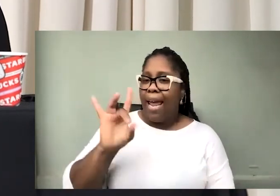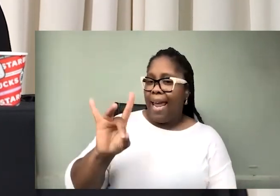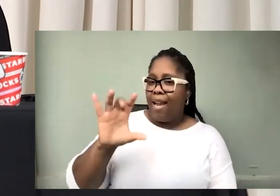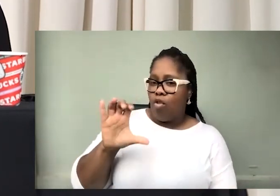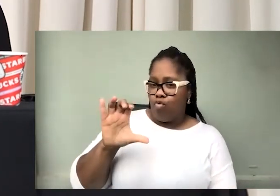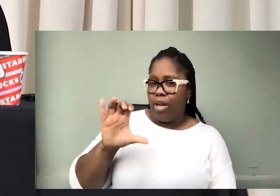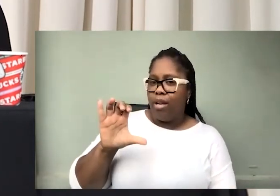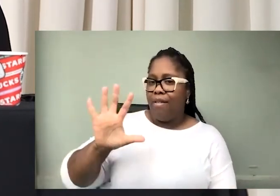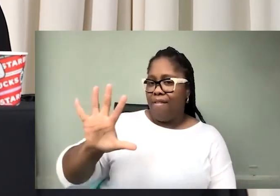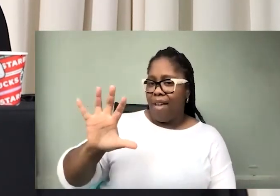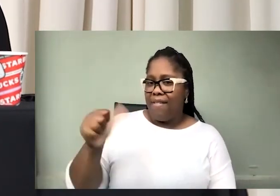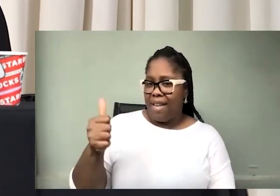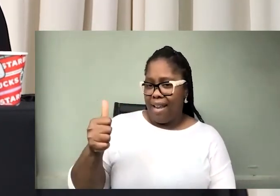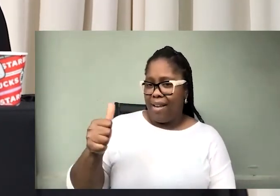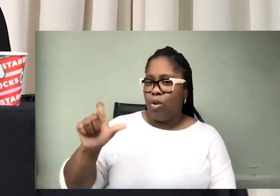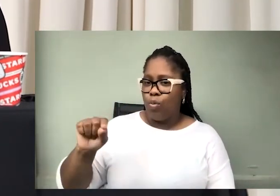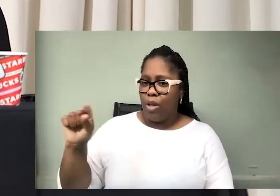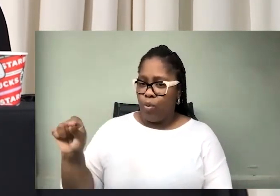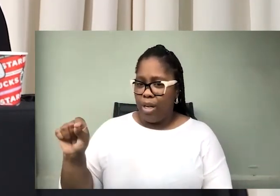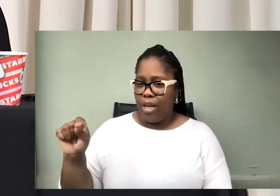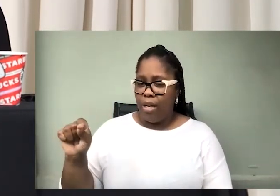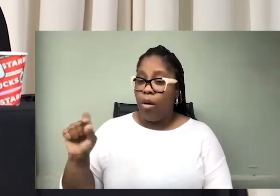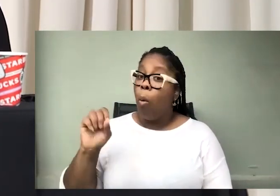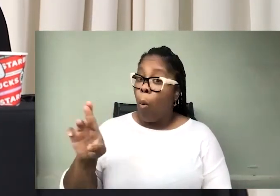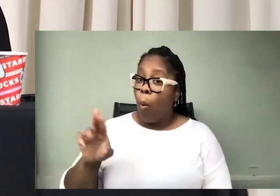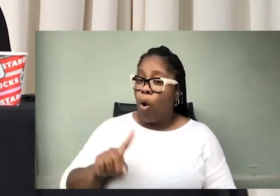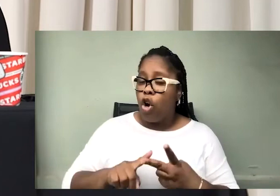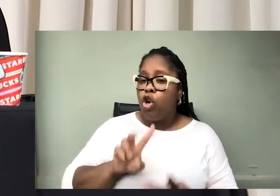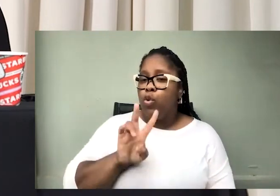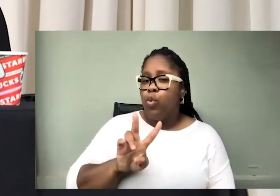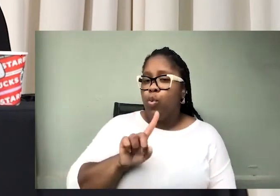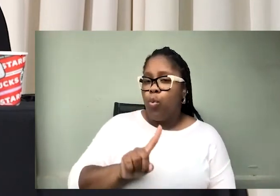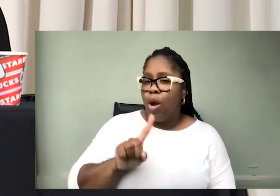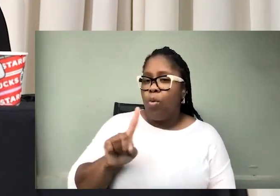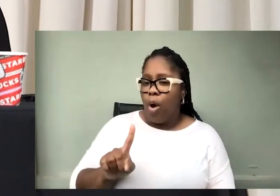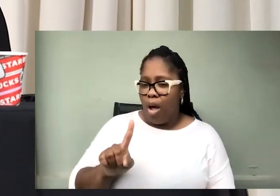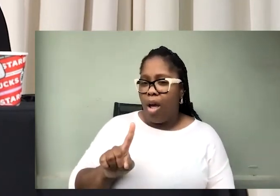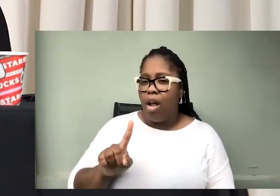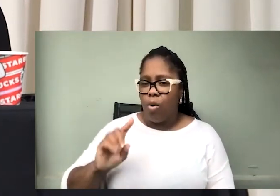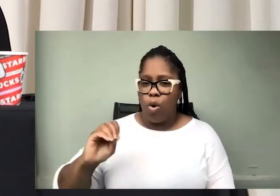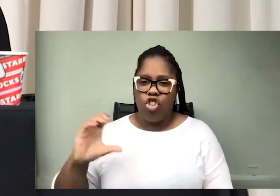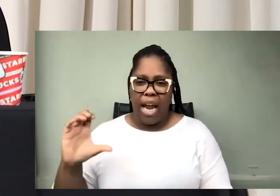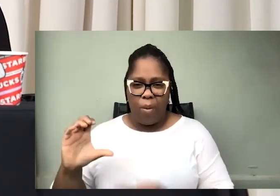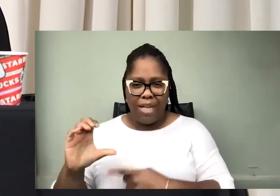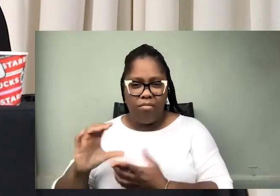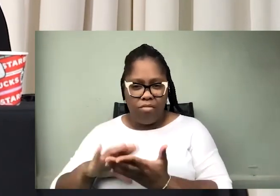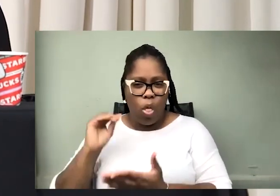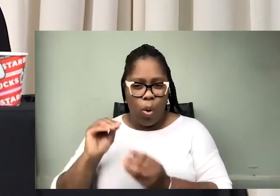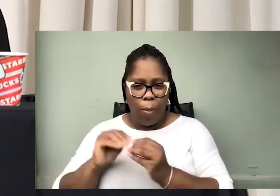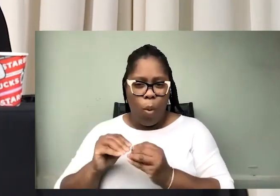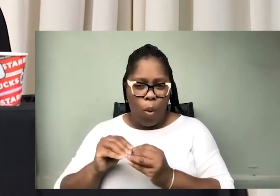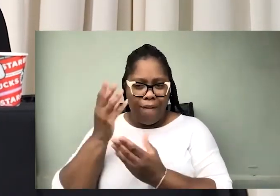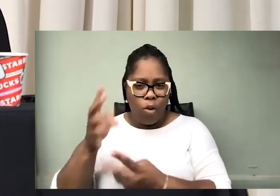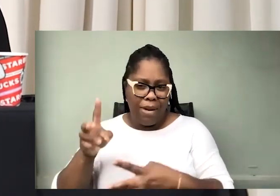800-510-2020. And also 211 Orange County is another great access to learn about transportation resources. Do it now before a